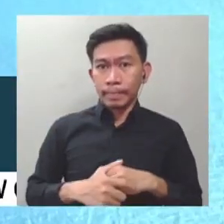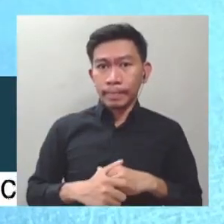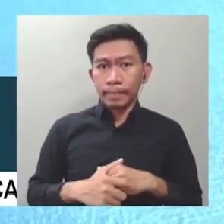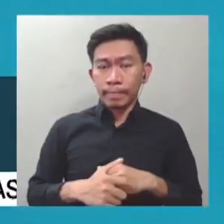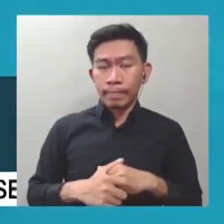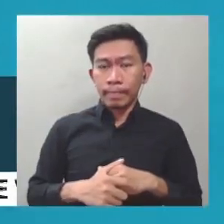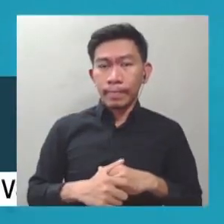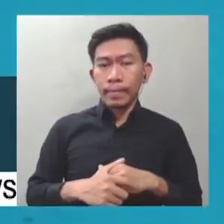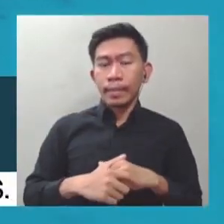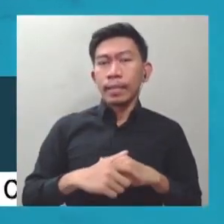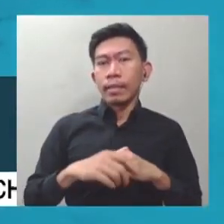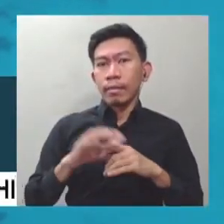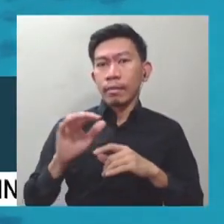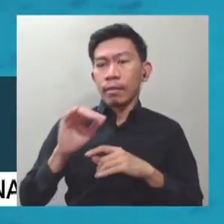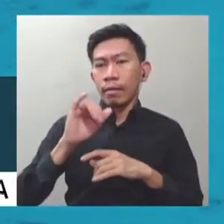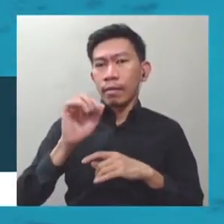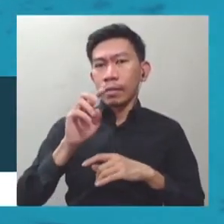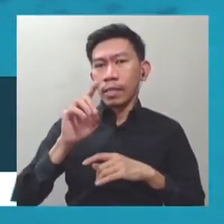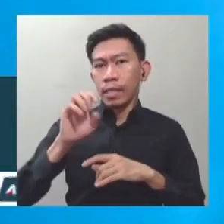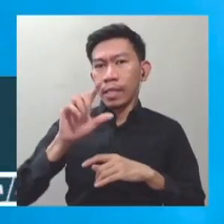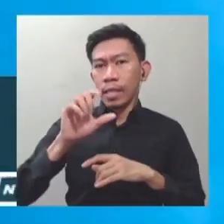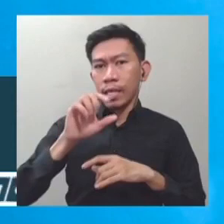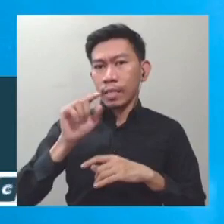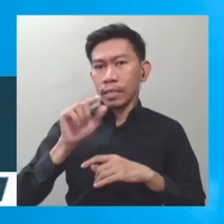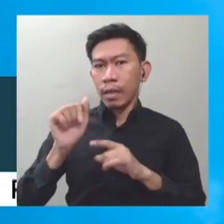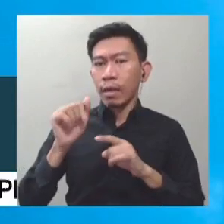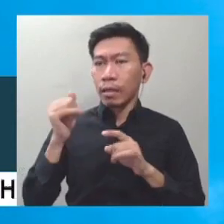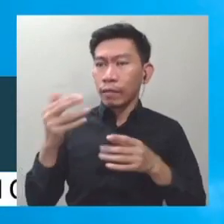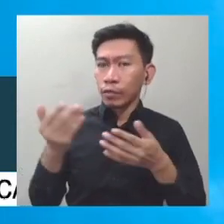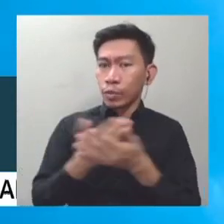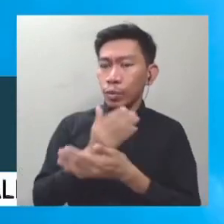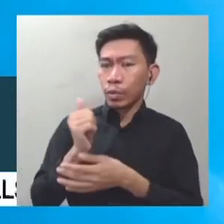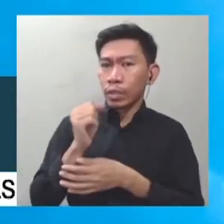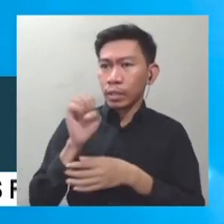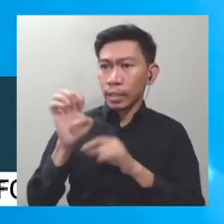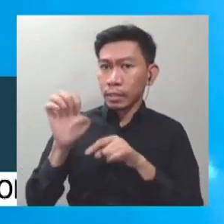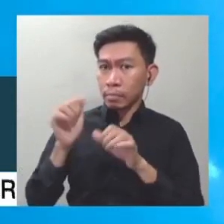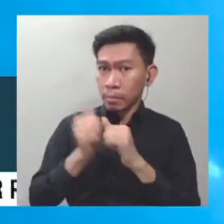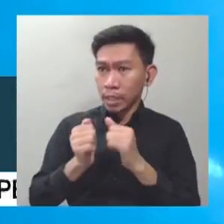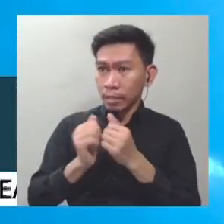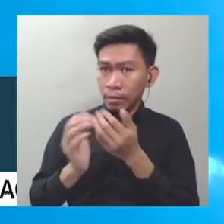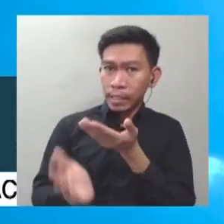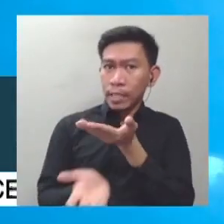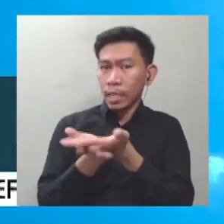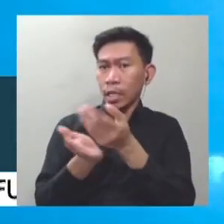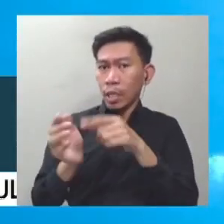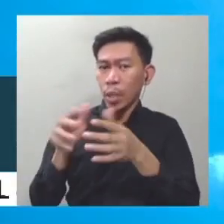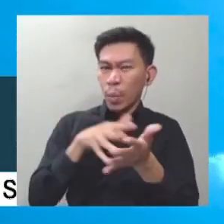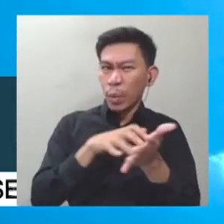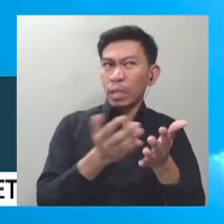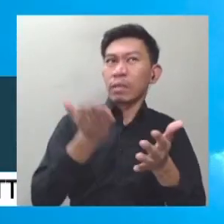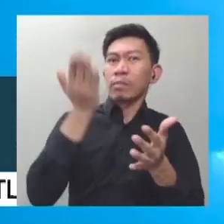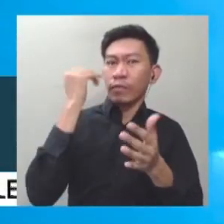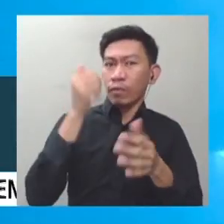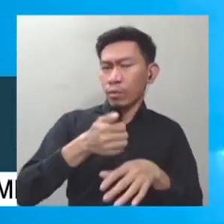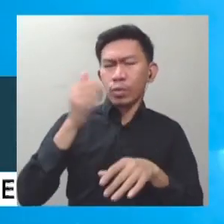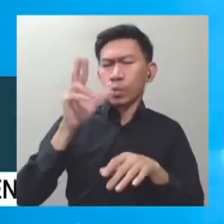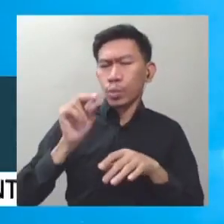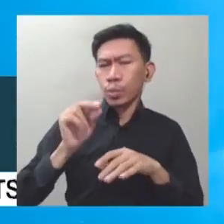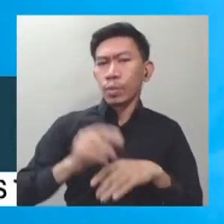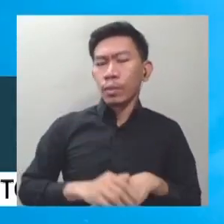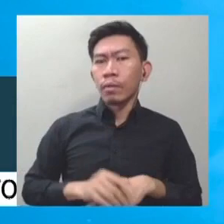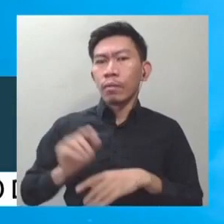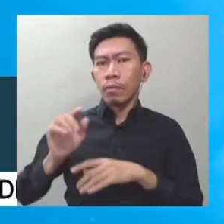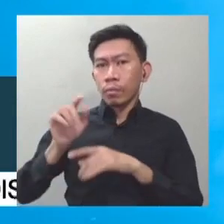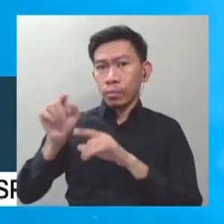Hardelesa adds a new case won't weaken Manila's 2016 arbitral victory against Beijing. Hardelesa was part of the legal